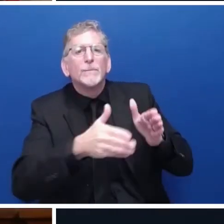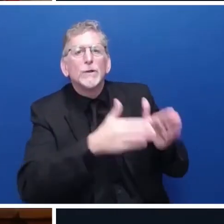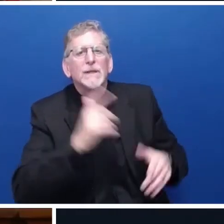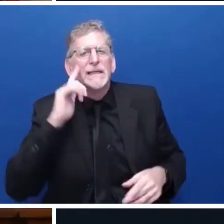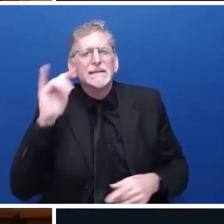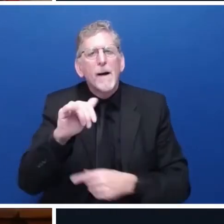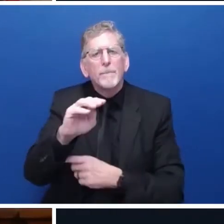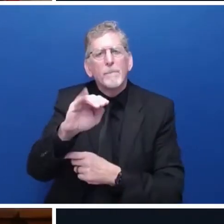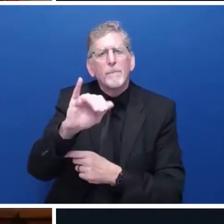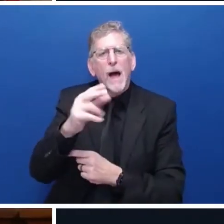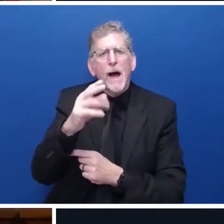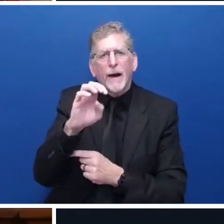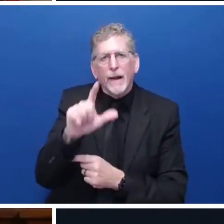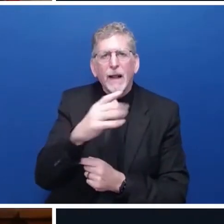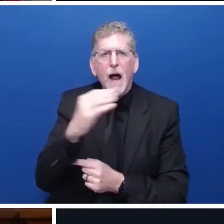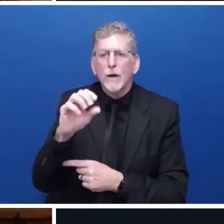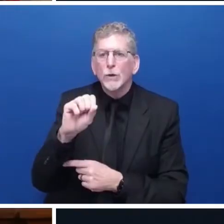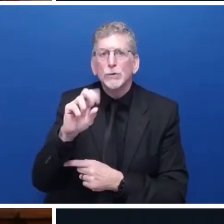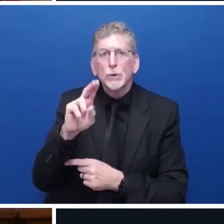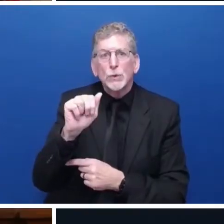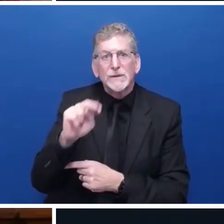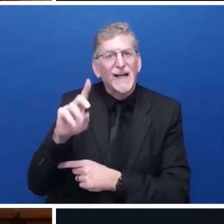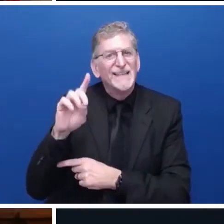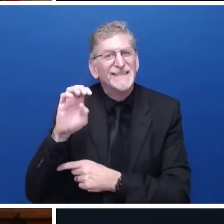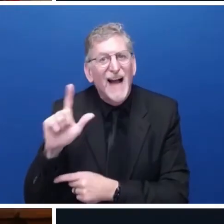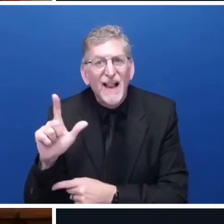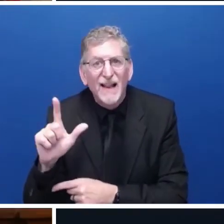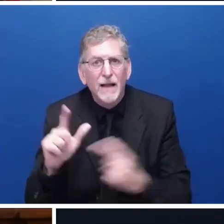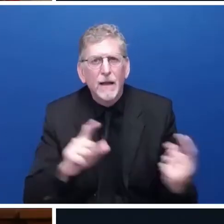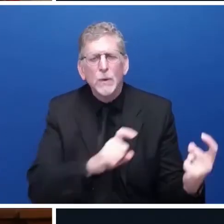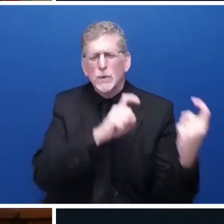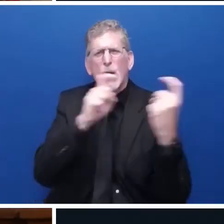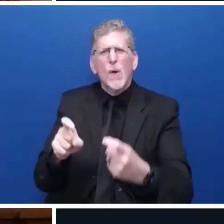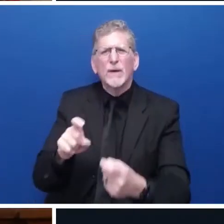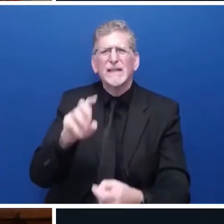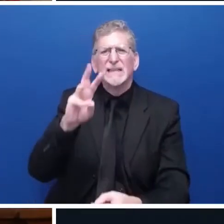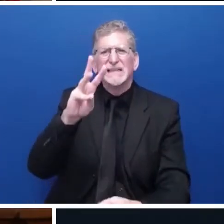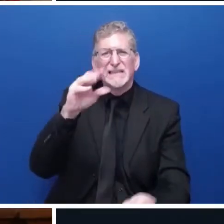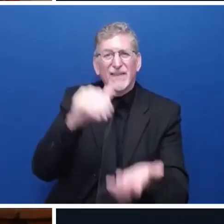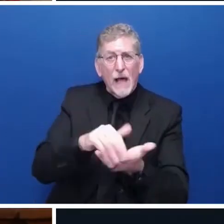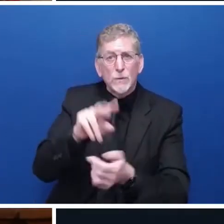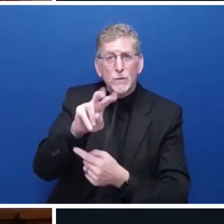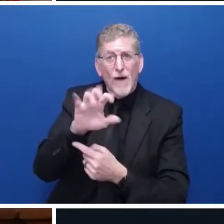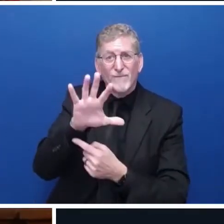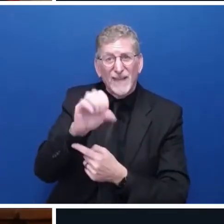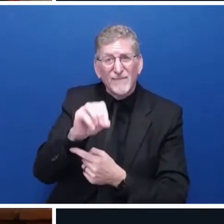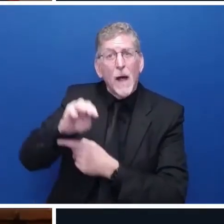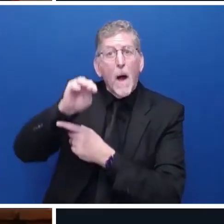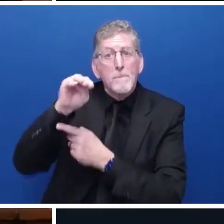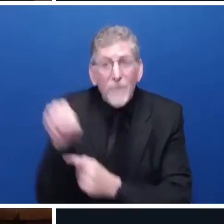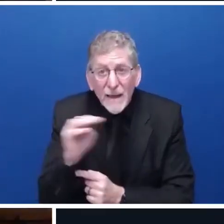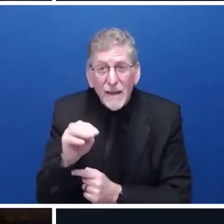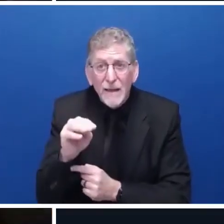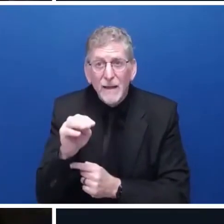$6.25 billion to fund the Trump accounts for 25 million American children.